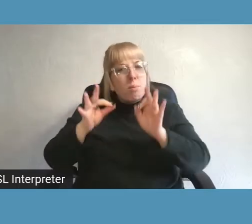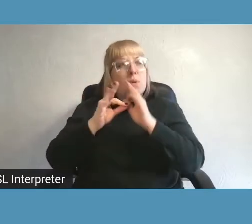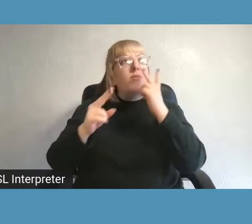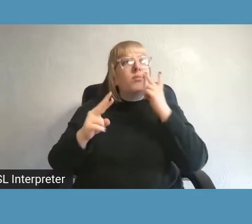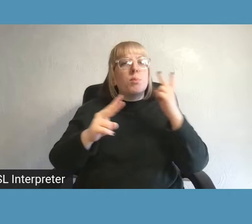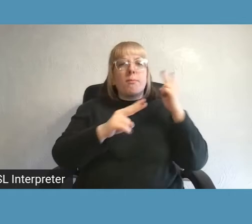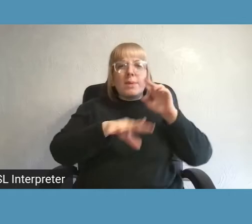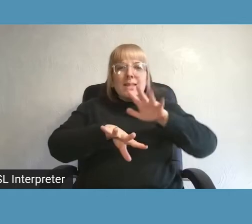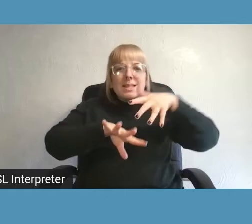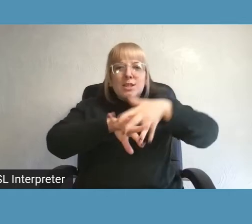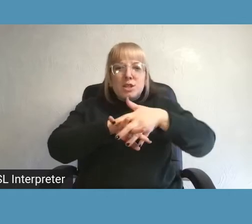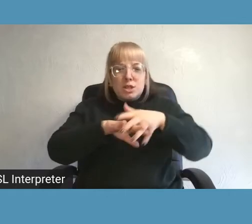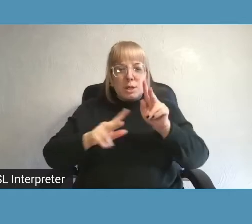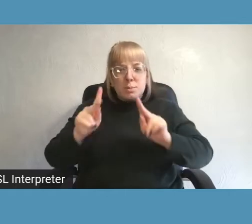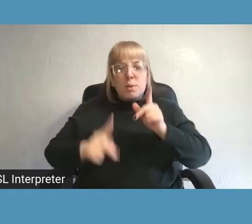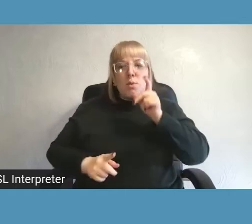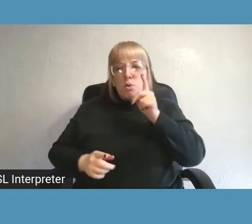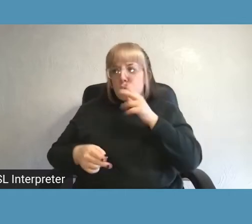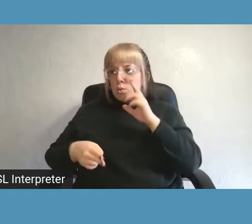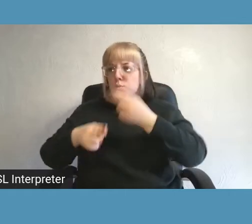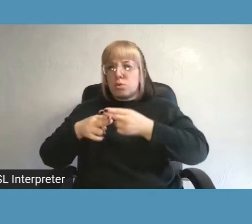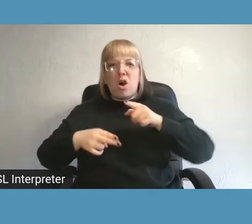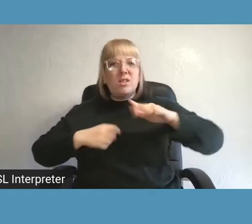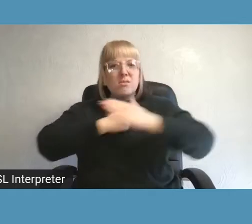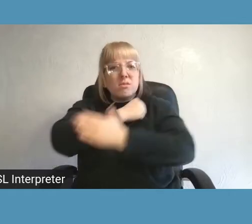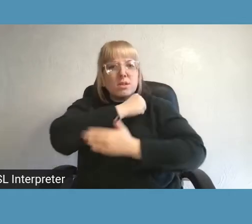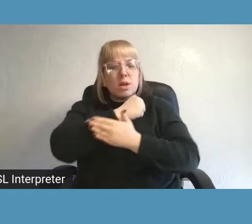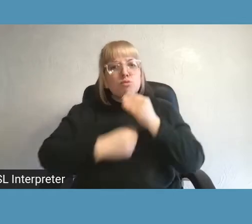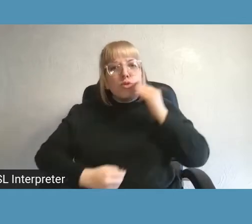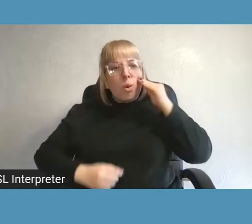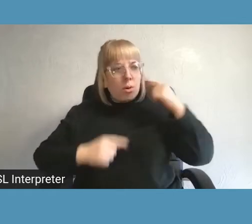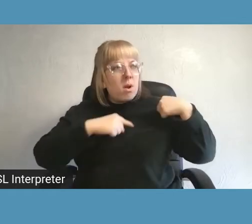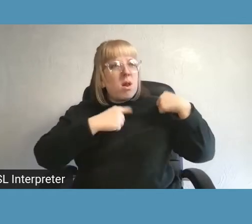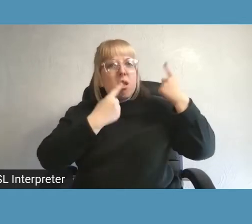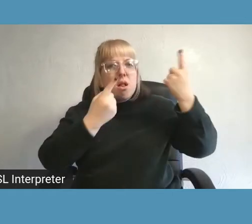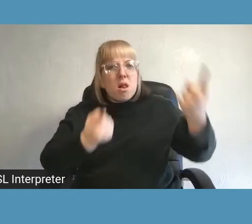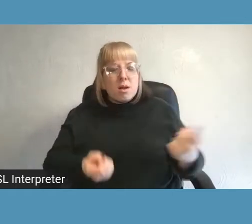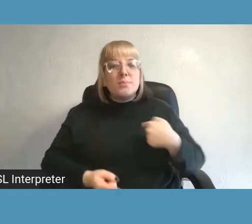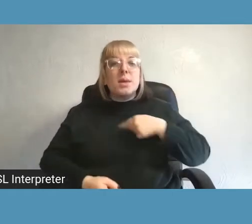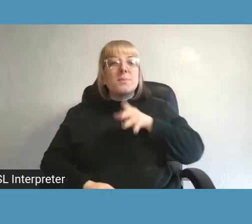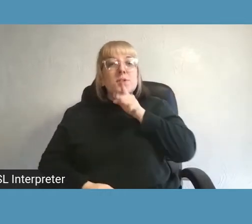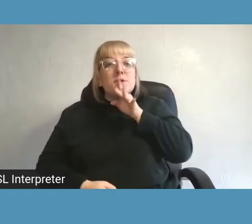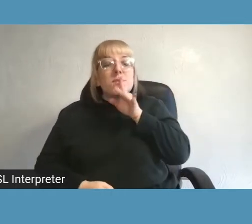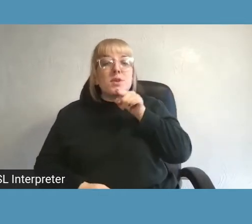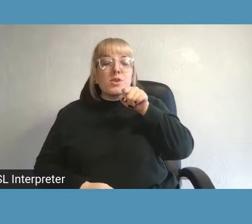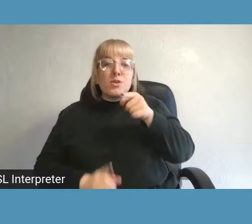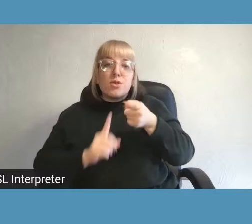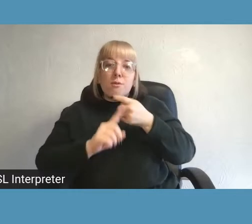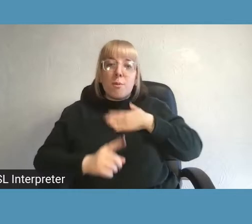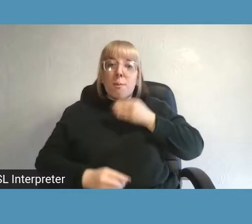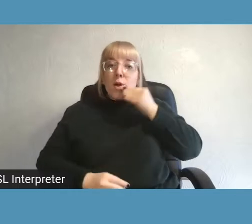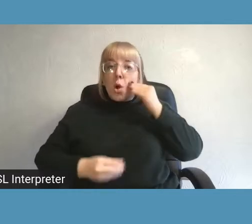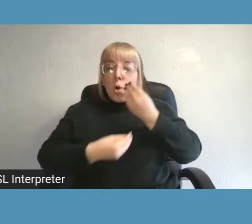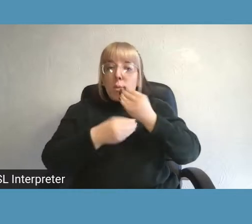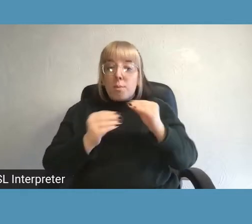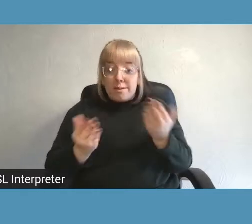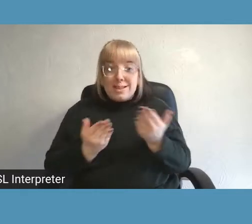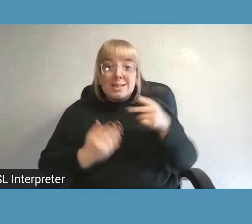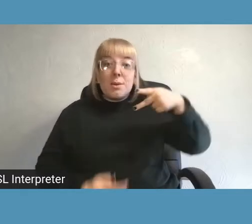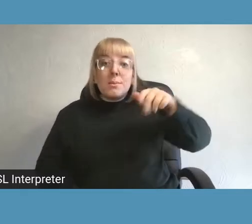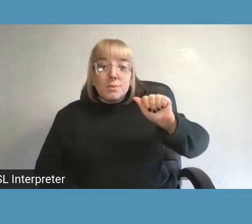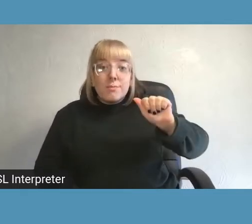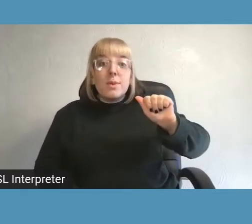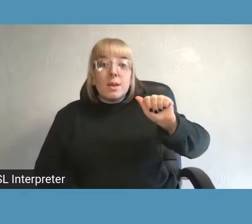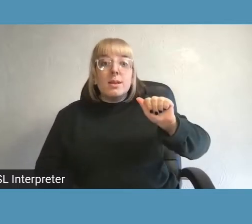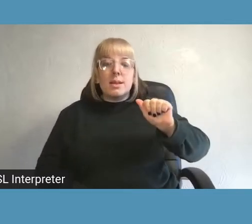home. I am speaking to you today from my home office, which is located in Erie, Pennsylvania, the historical homelands of